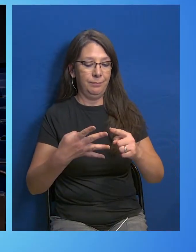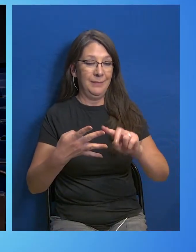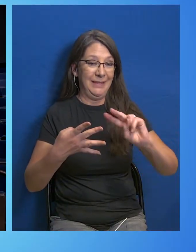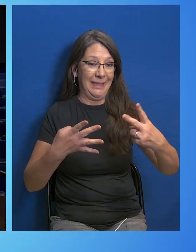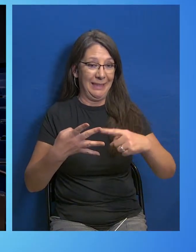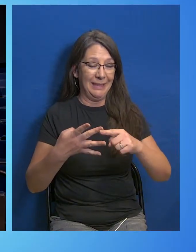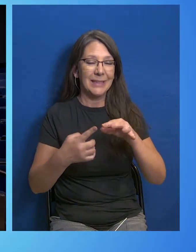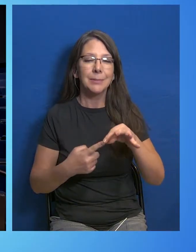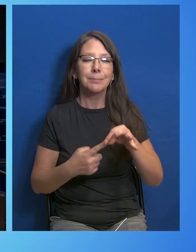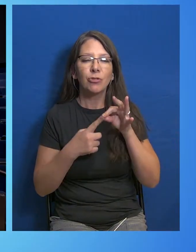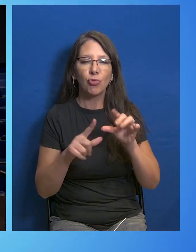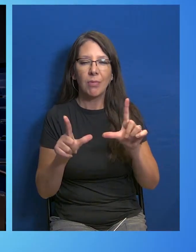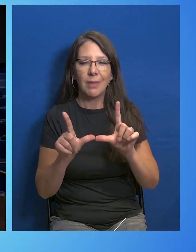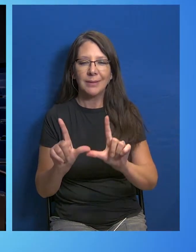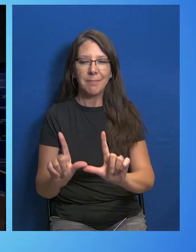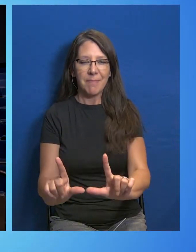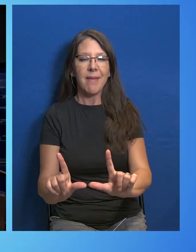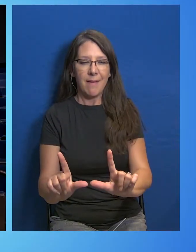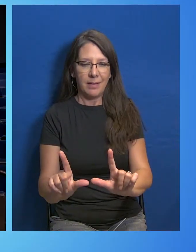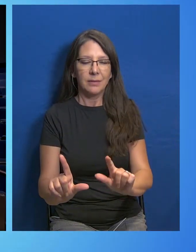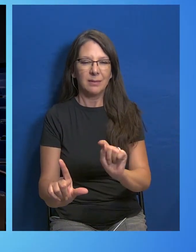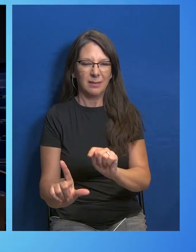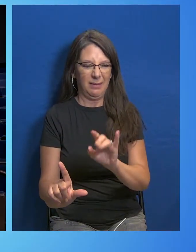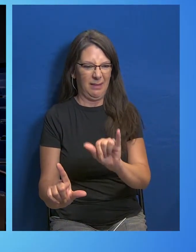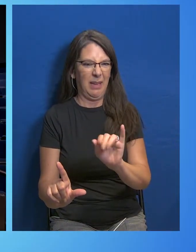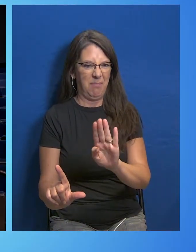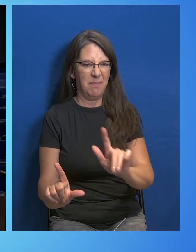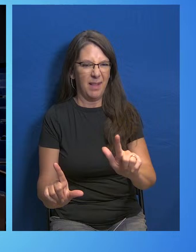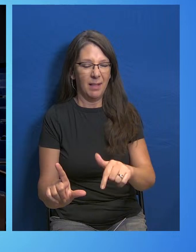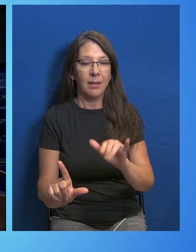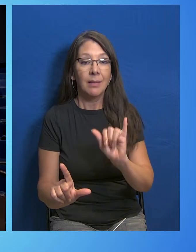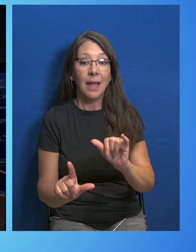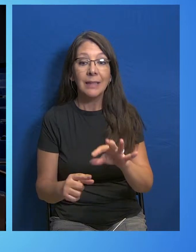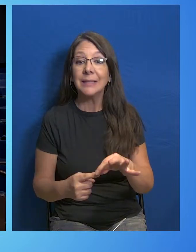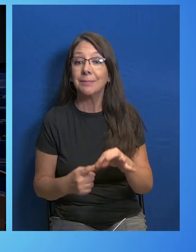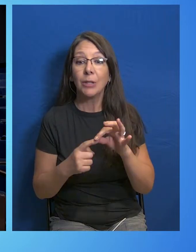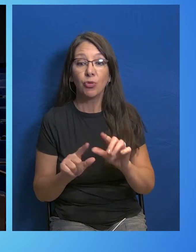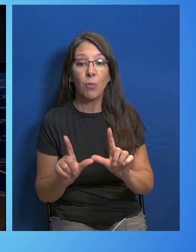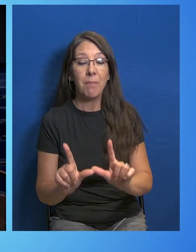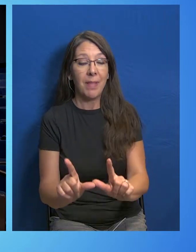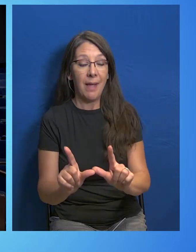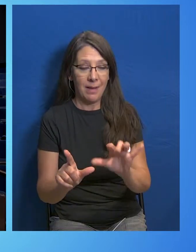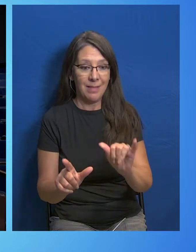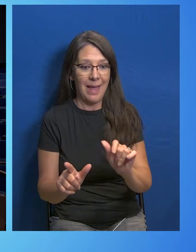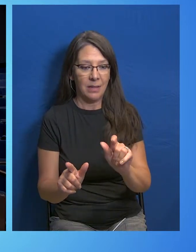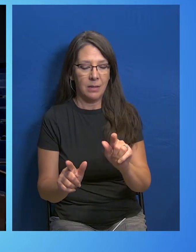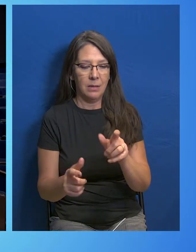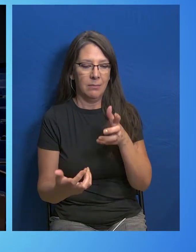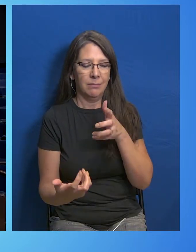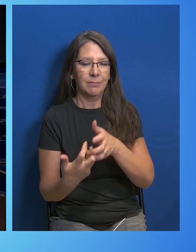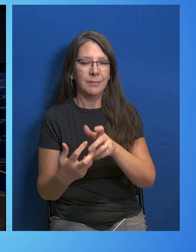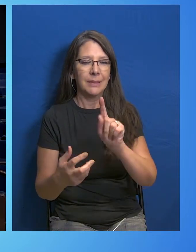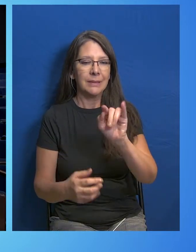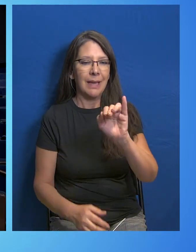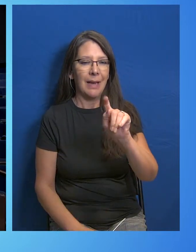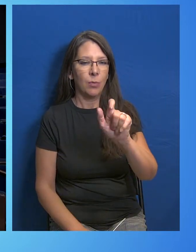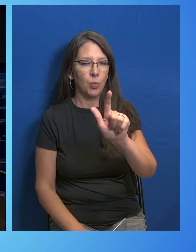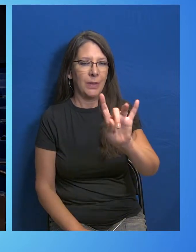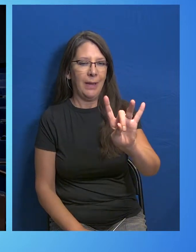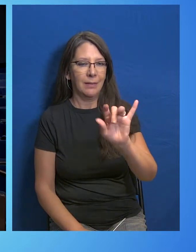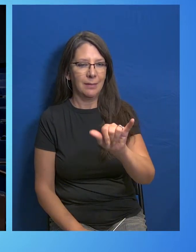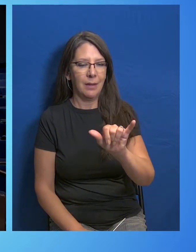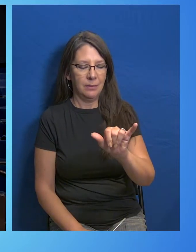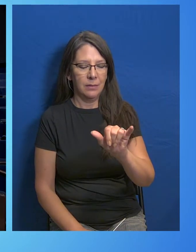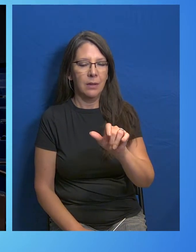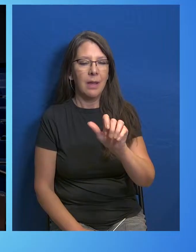special license plate bill. So the special license plate bill is a revision to Title 28, that's the ADOT portion